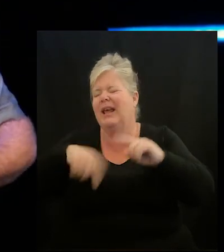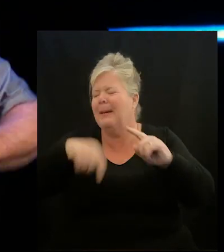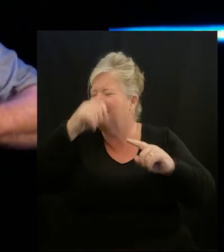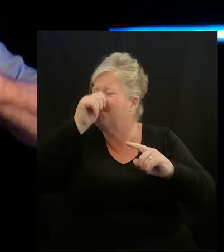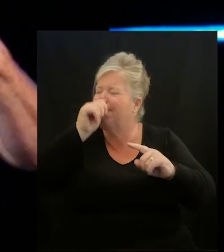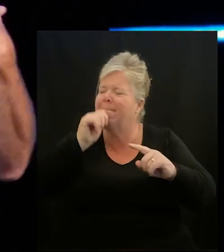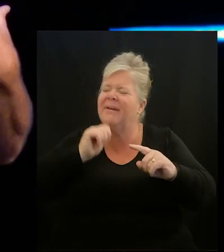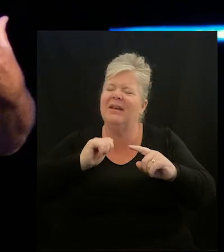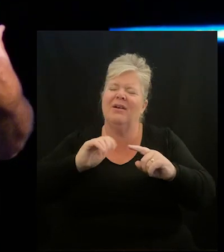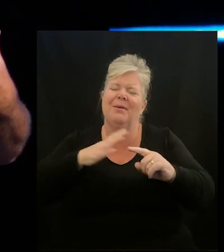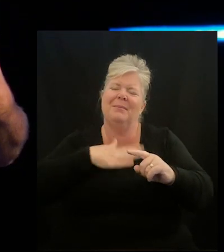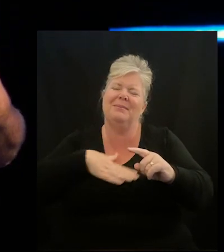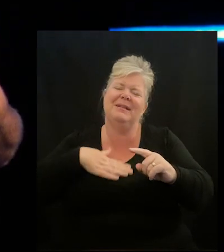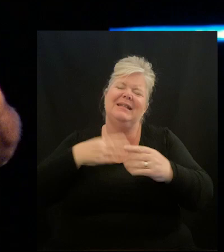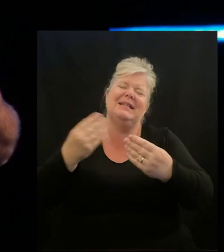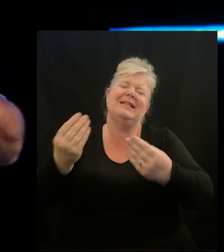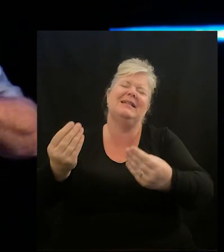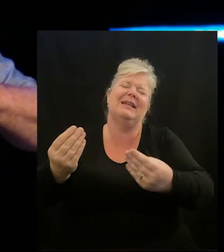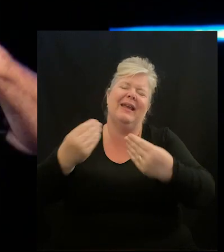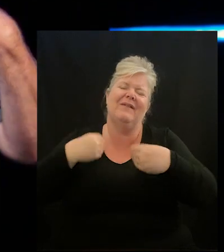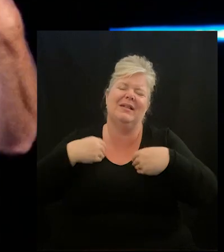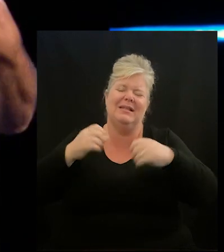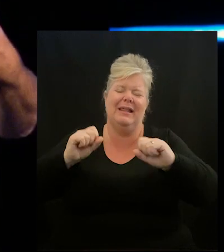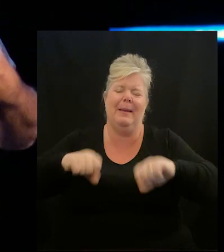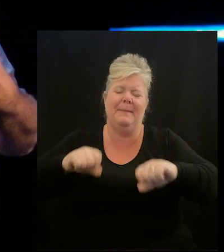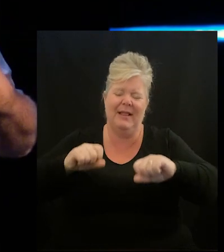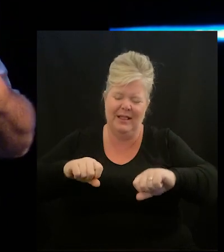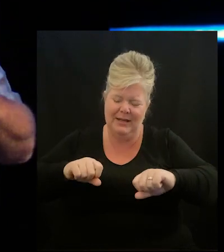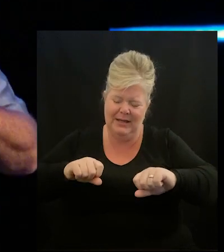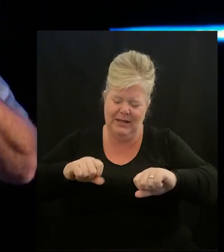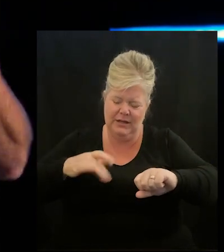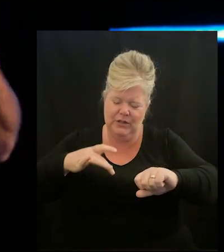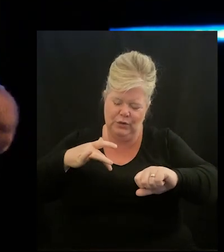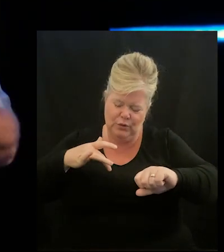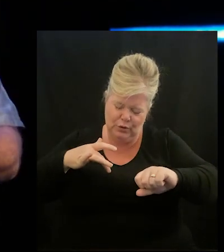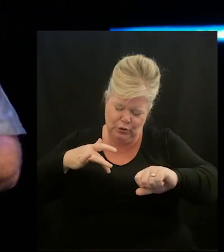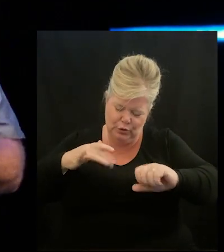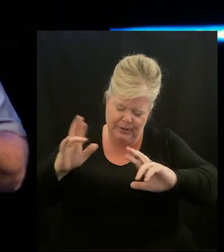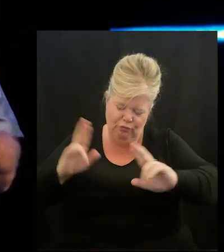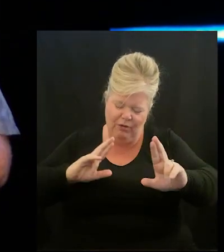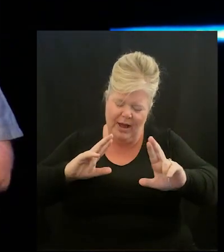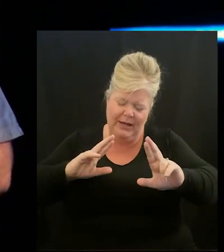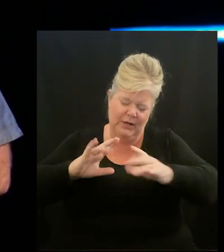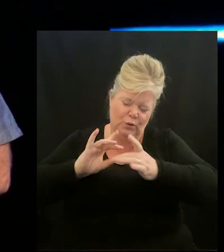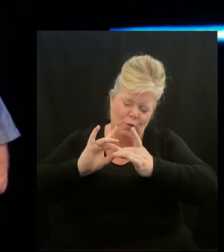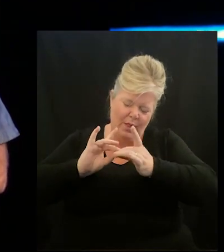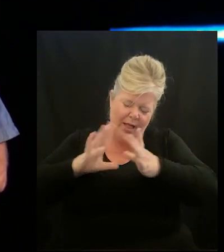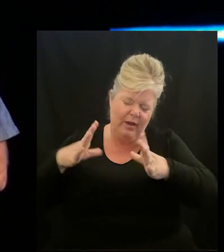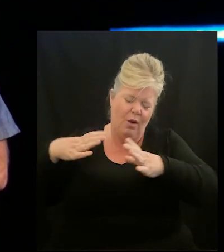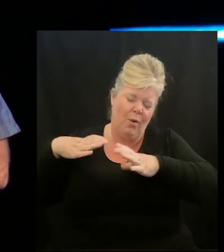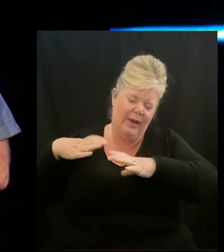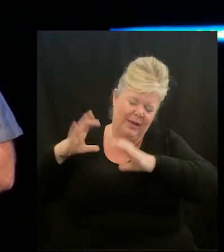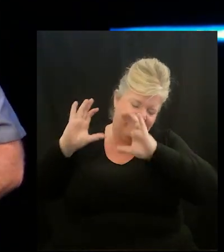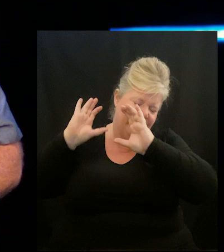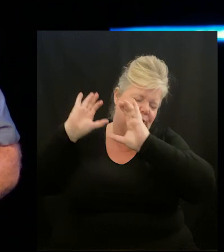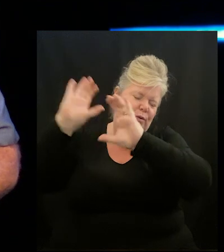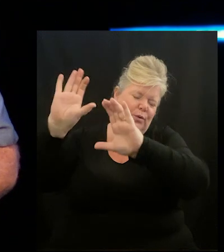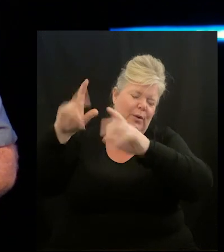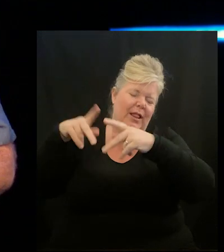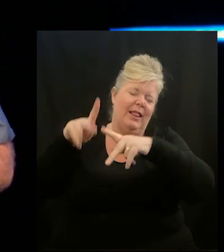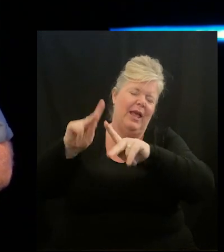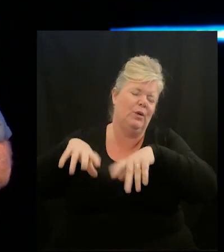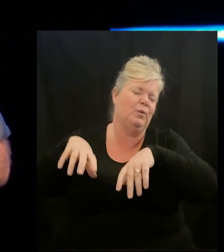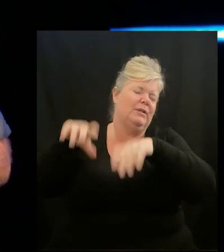give us the grace and the capacity to turn those over to you and to let you bear the load, to fight the battle. I pray